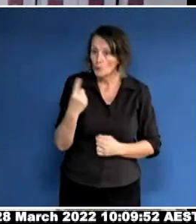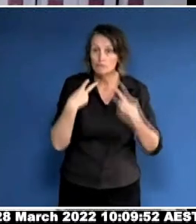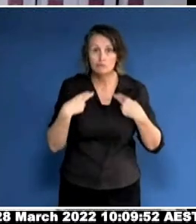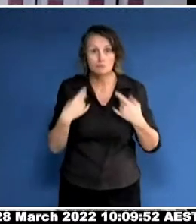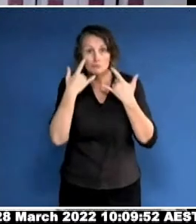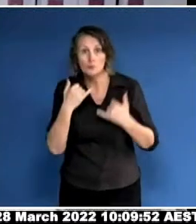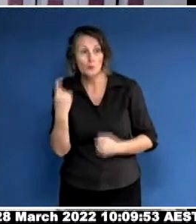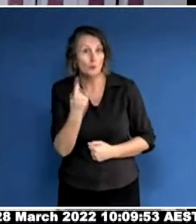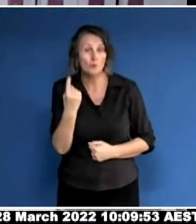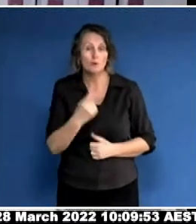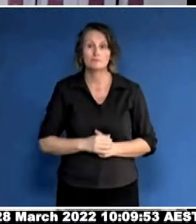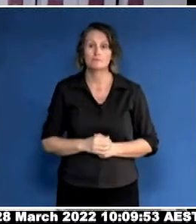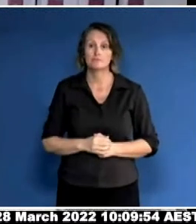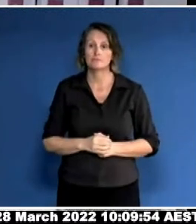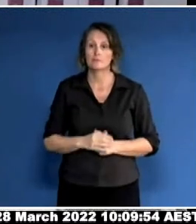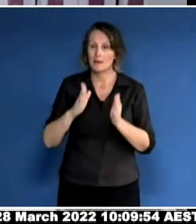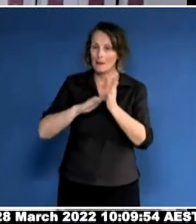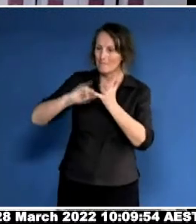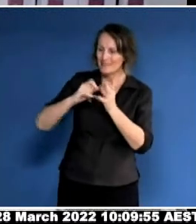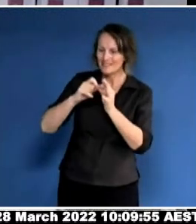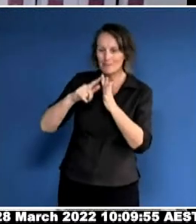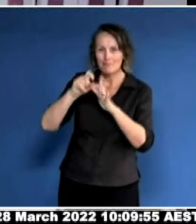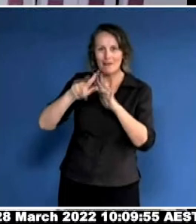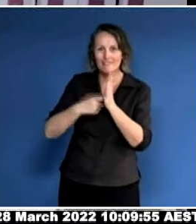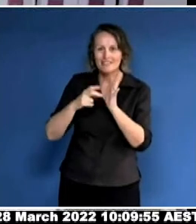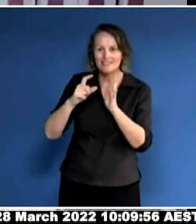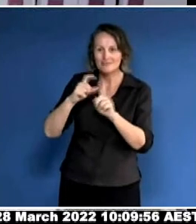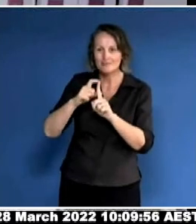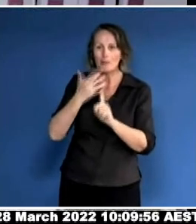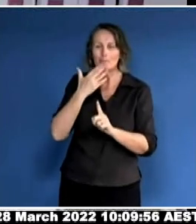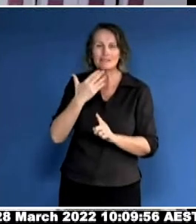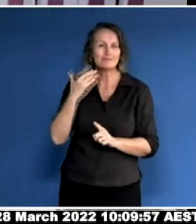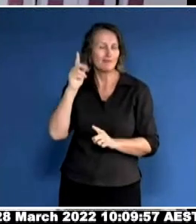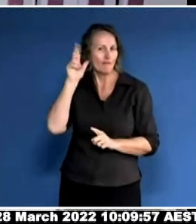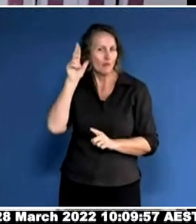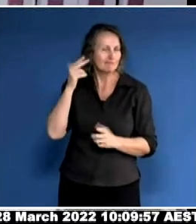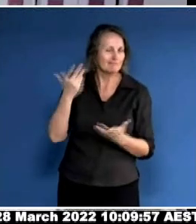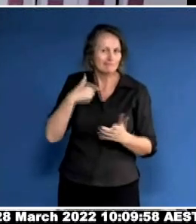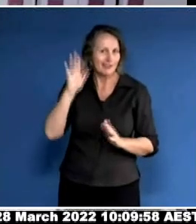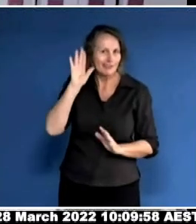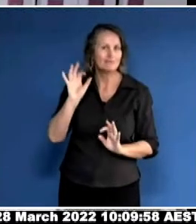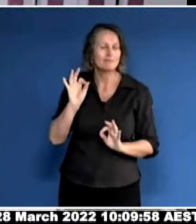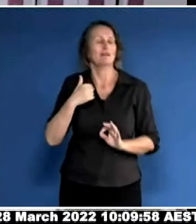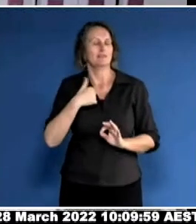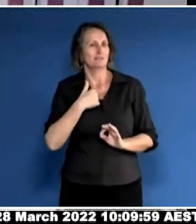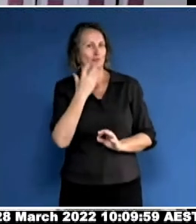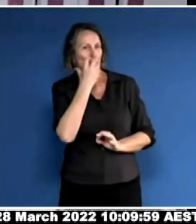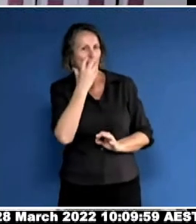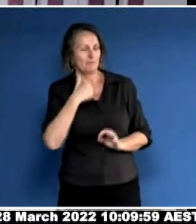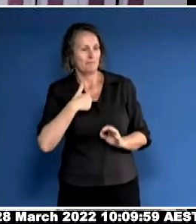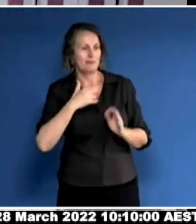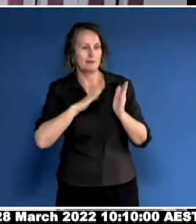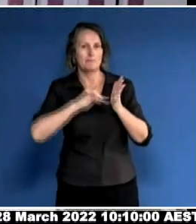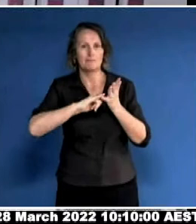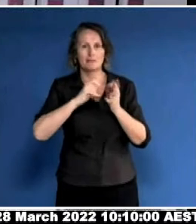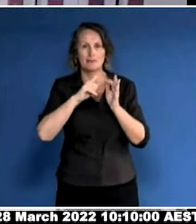I think, Ms. Bedford, you may be on mute. Thank you, Chair, for pointing that out. My name is Rebecca Bedford from Minter Ellison and